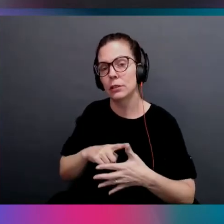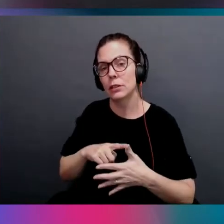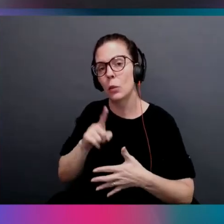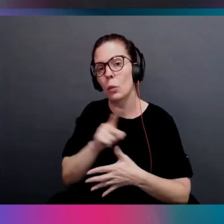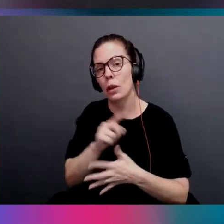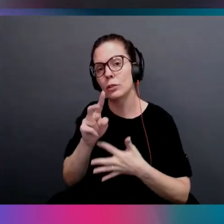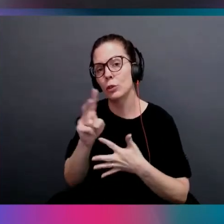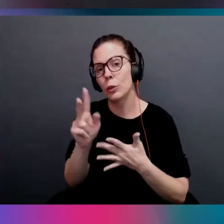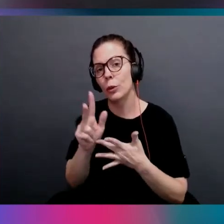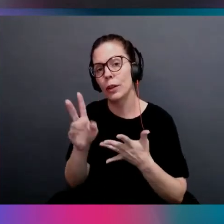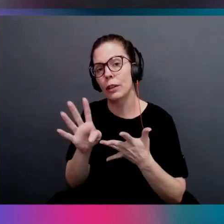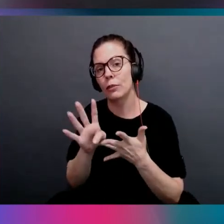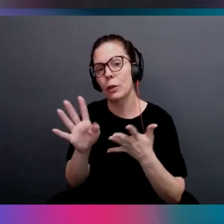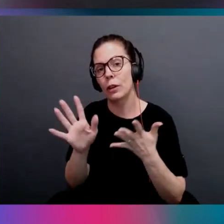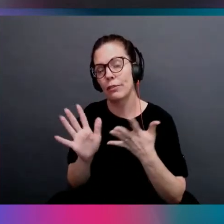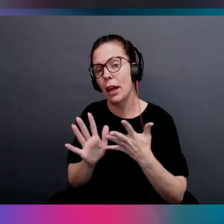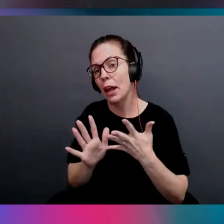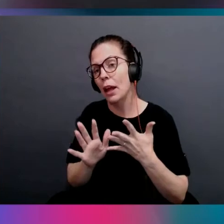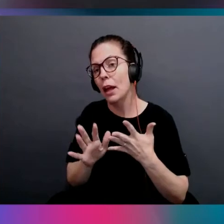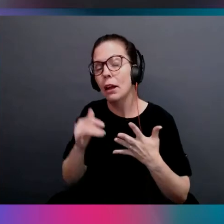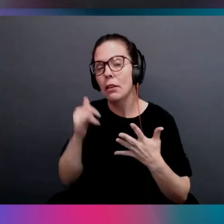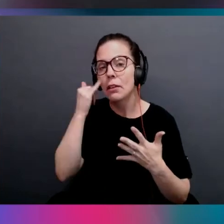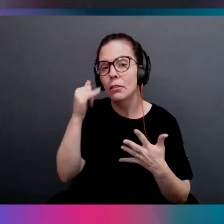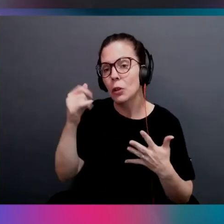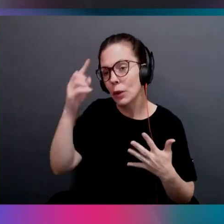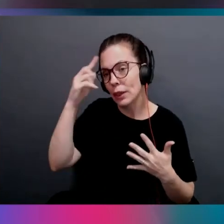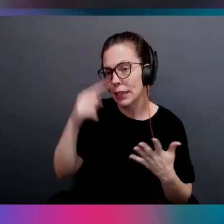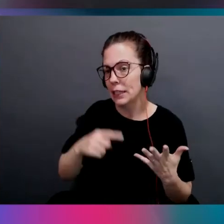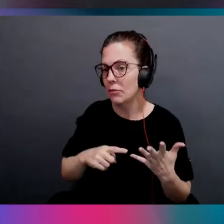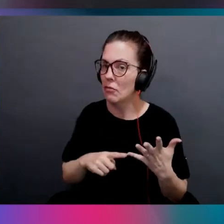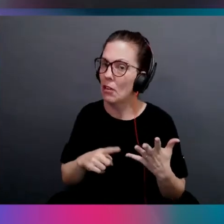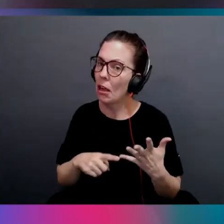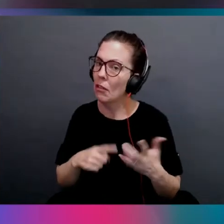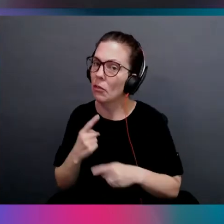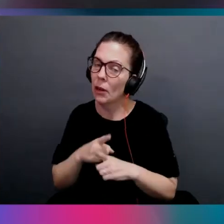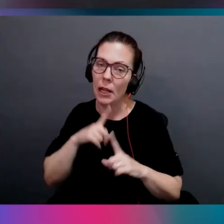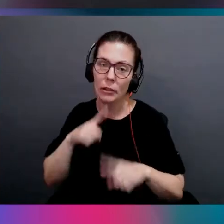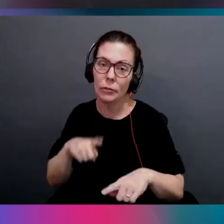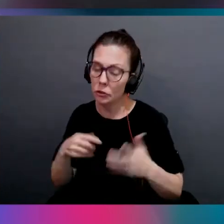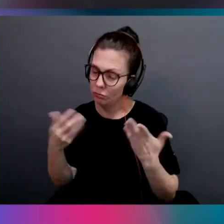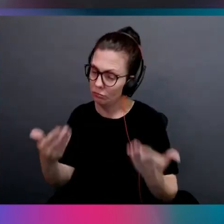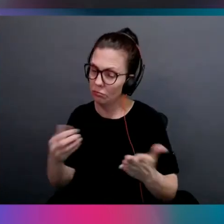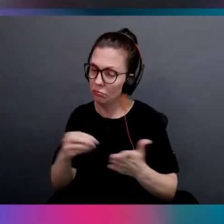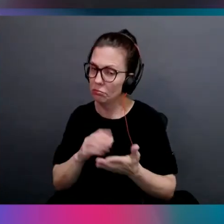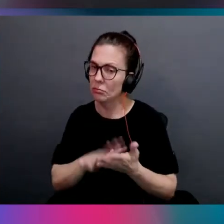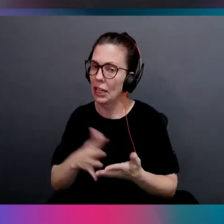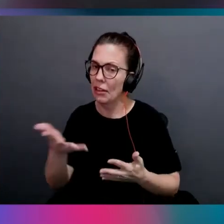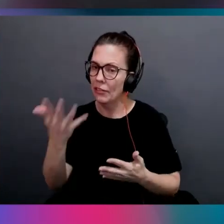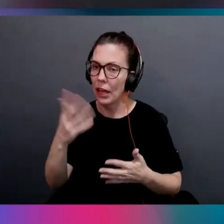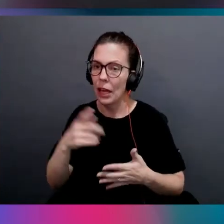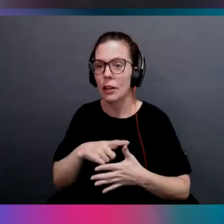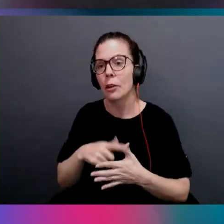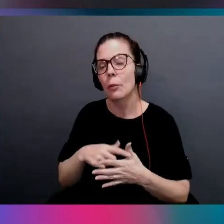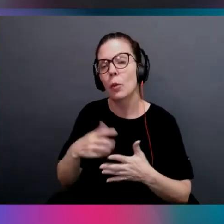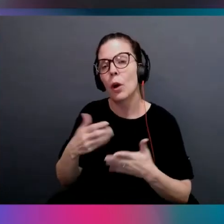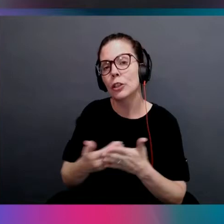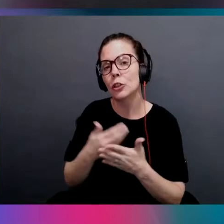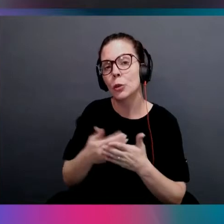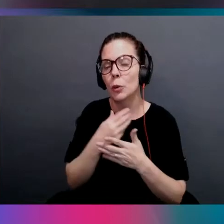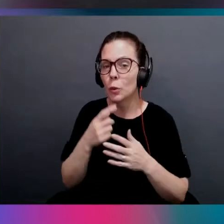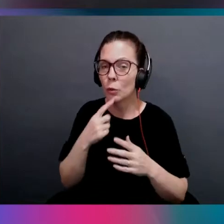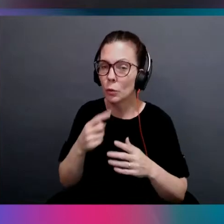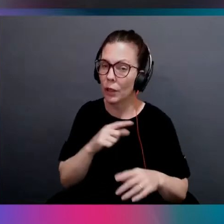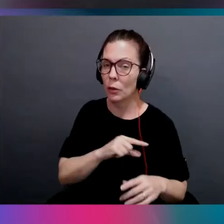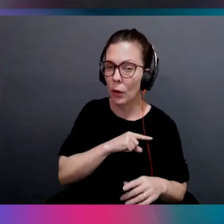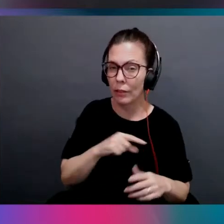4, or 5 if you think 5 is the right answer. Type 5 in the chat. But attract new, highly qualified customers who are